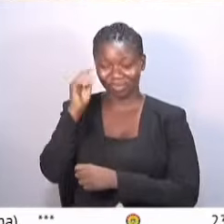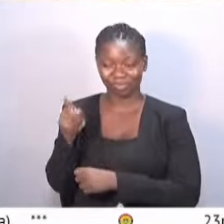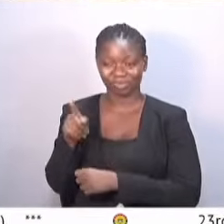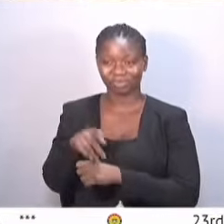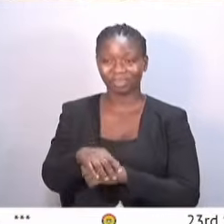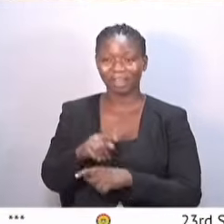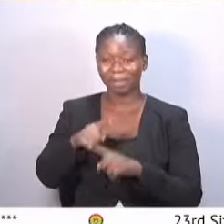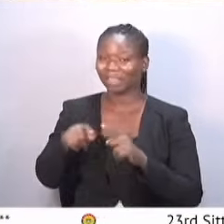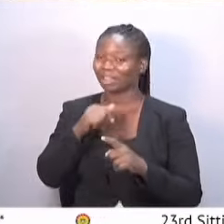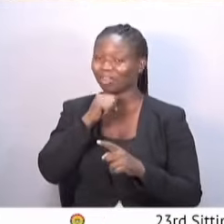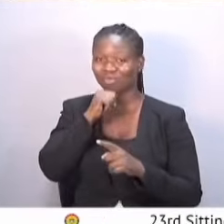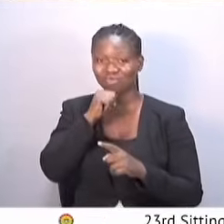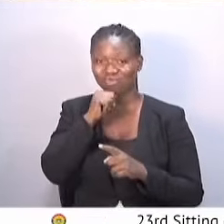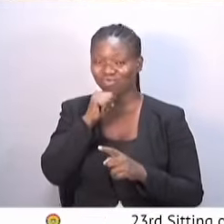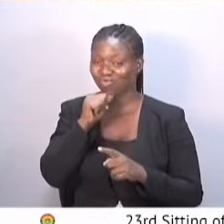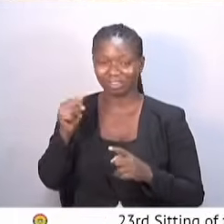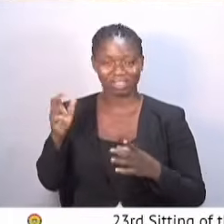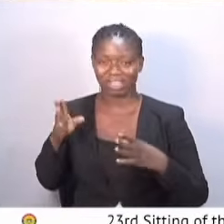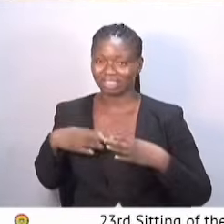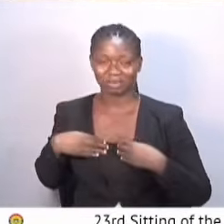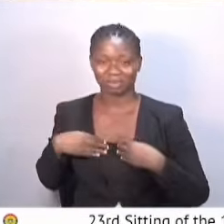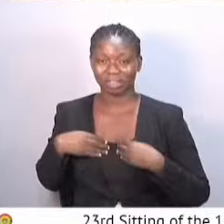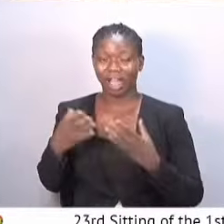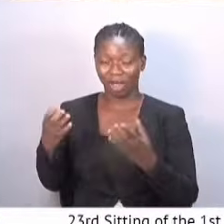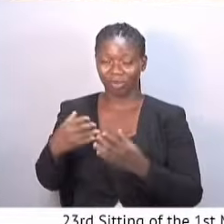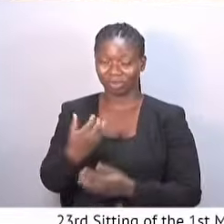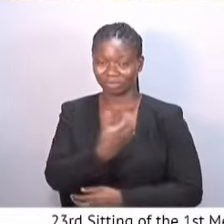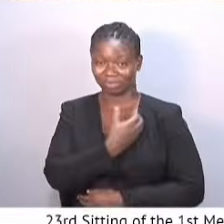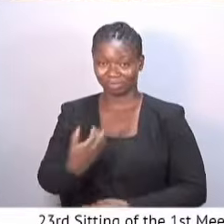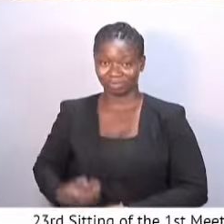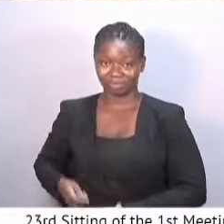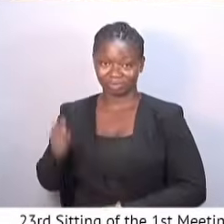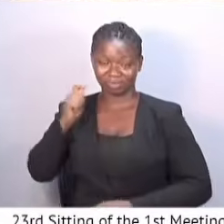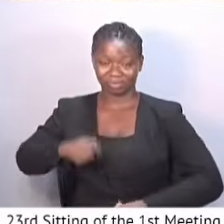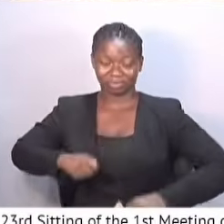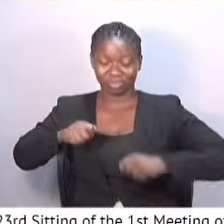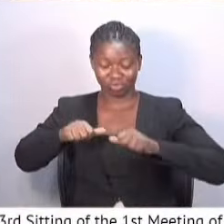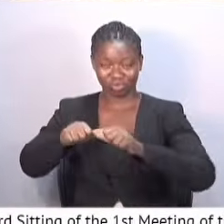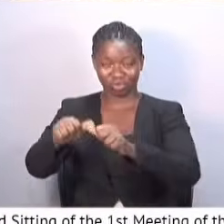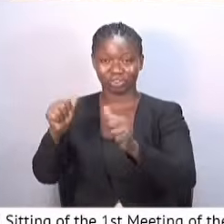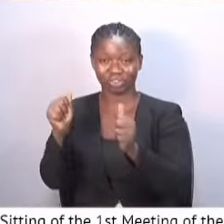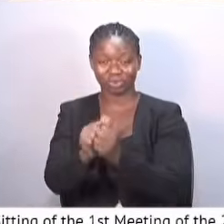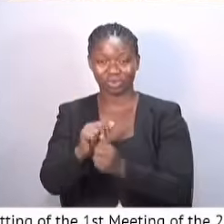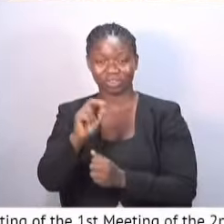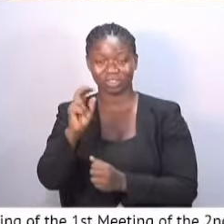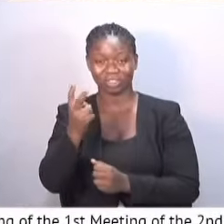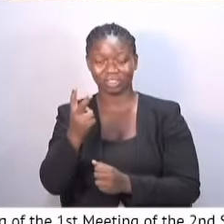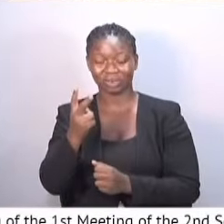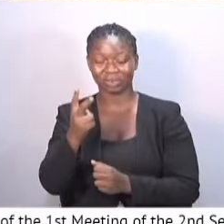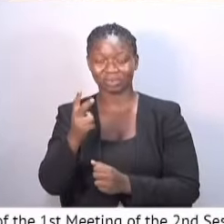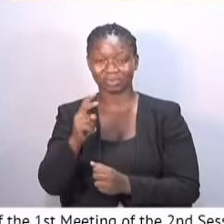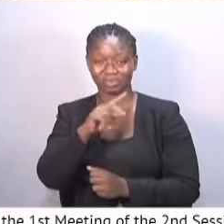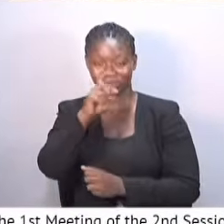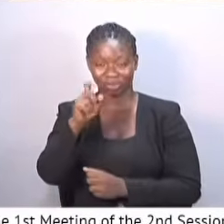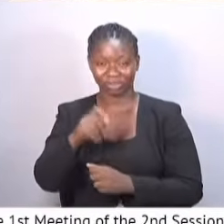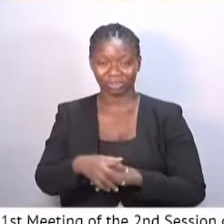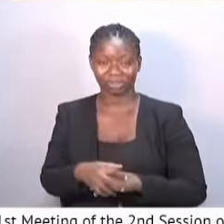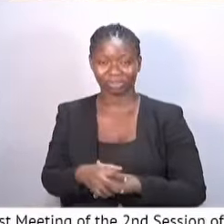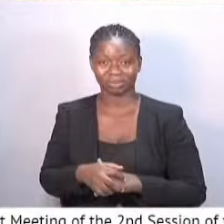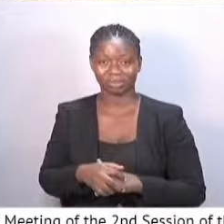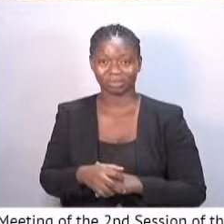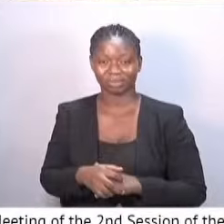but I will not pursue this. I want my chief whip to proceed with the second question. I will let him